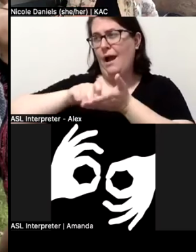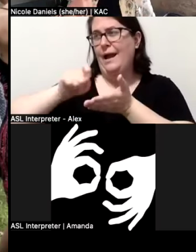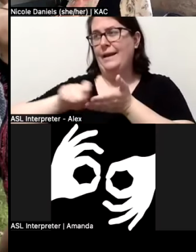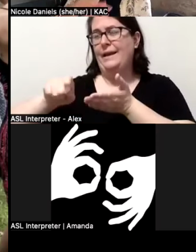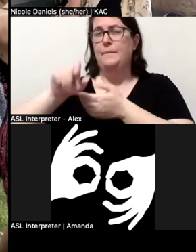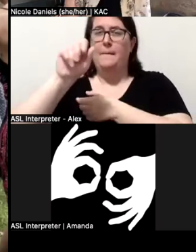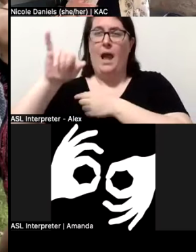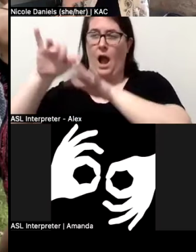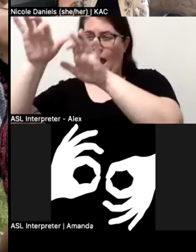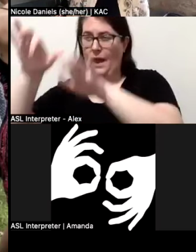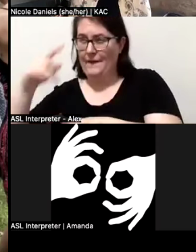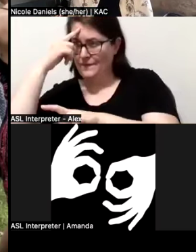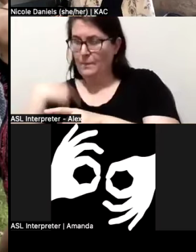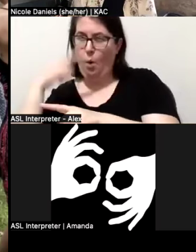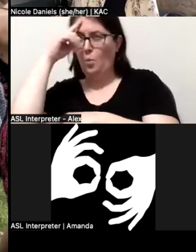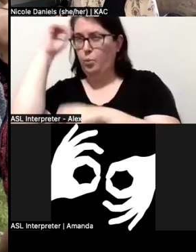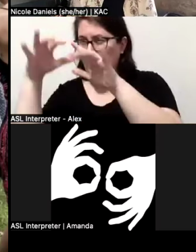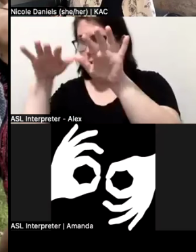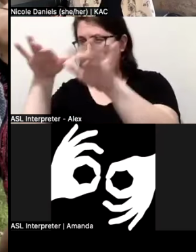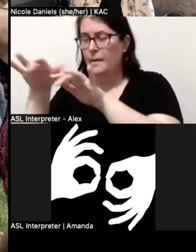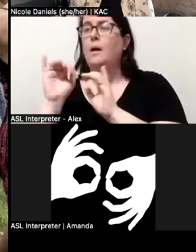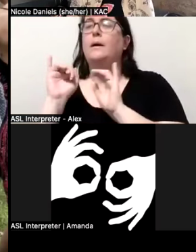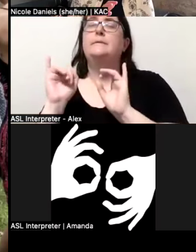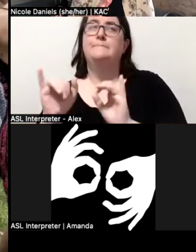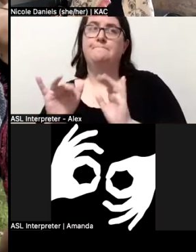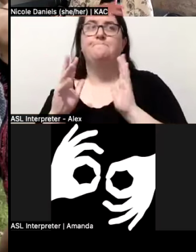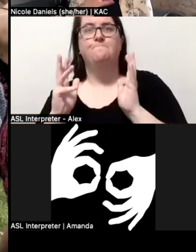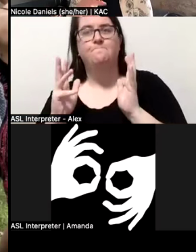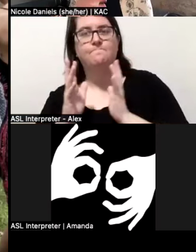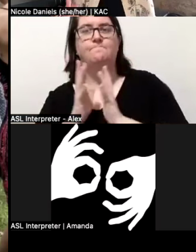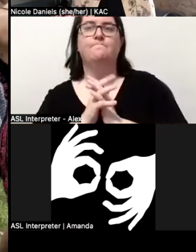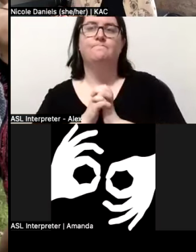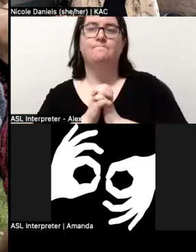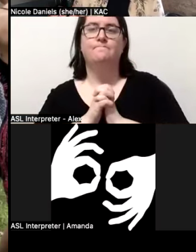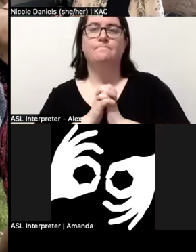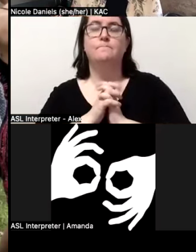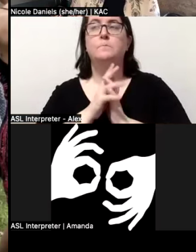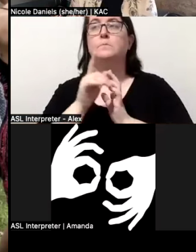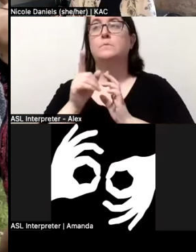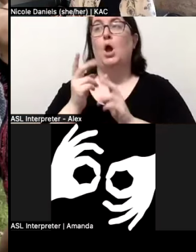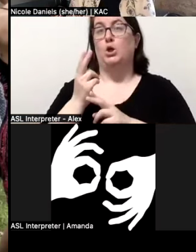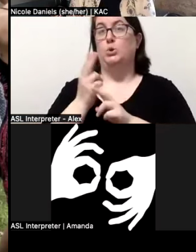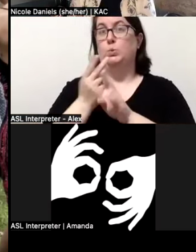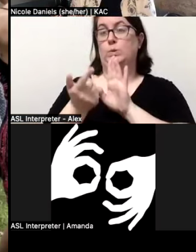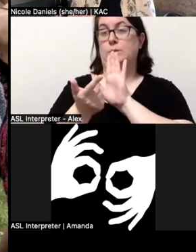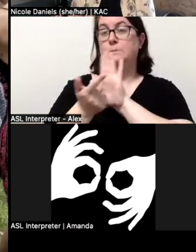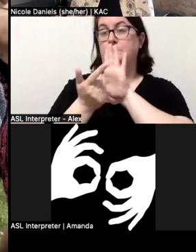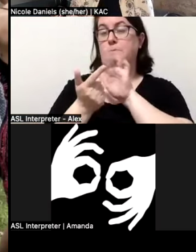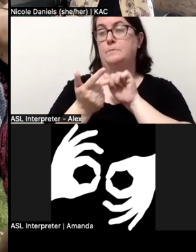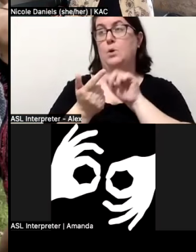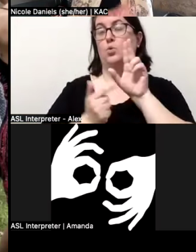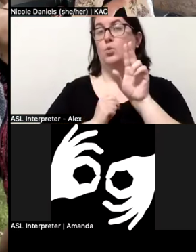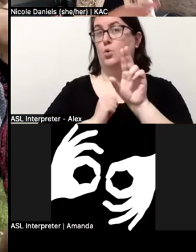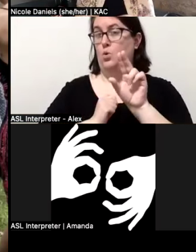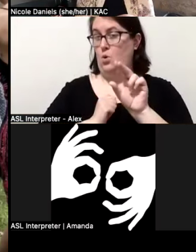written materials, brainstorming, things like that. So we don't bar applicants from using AI technologies to